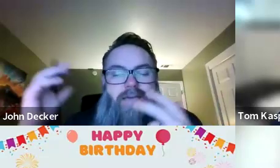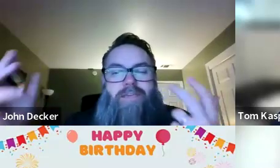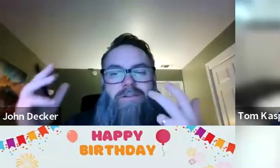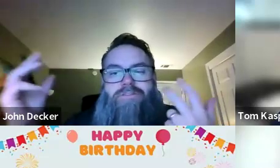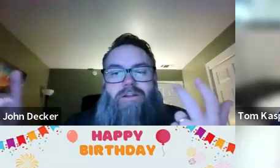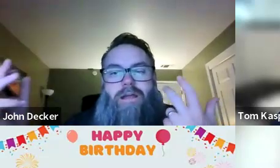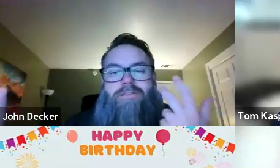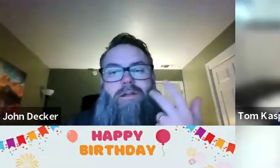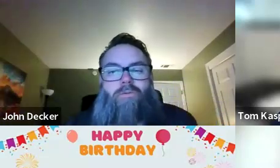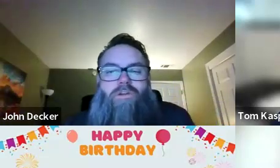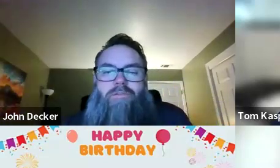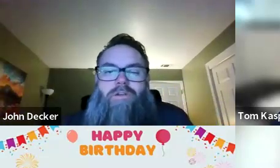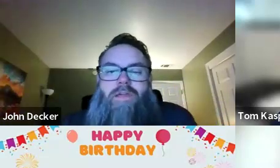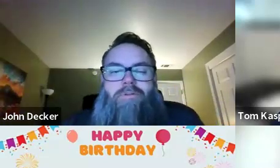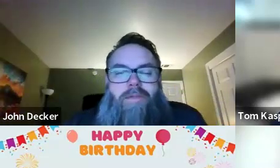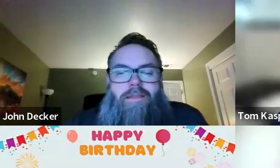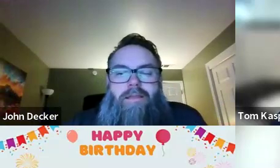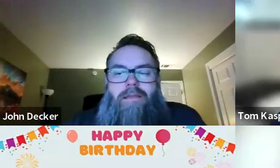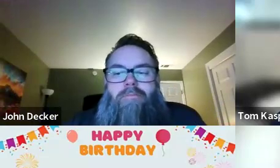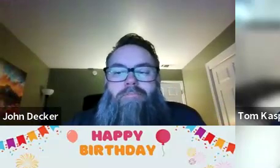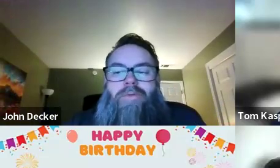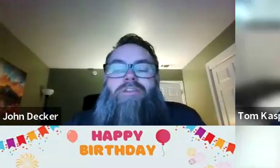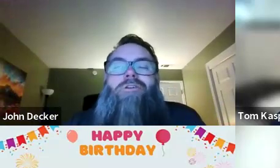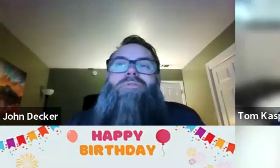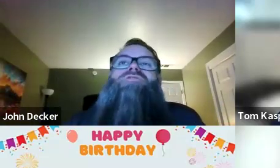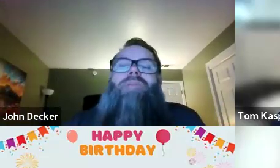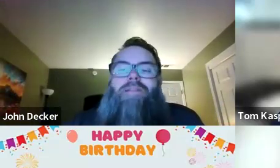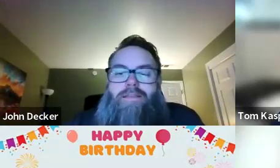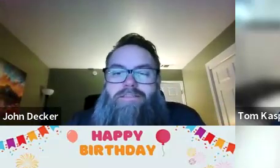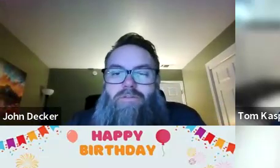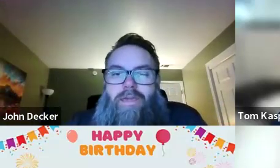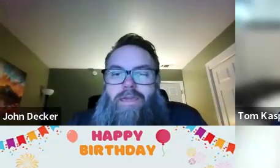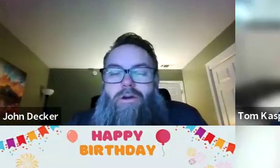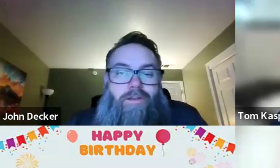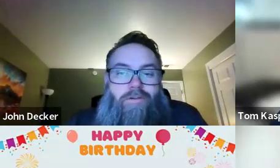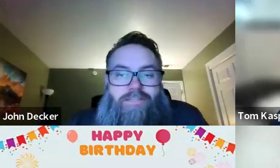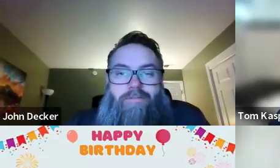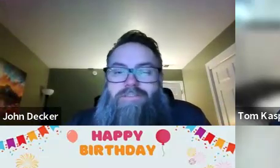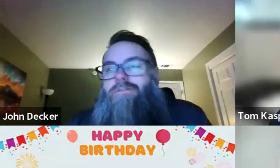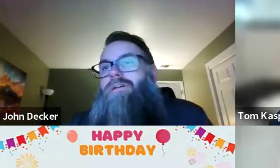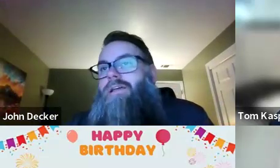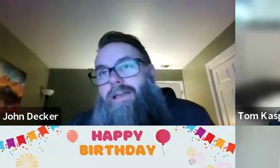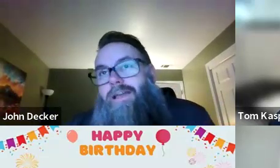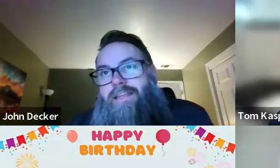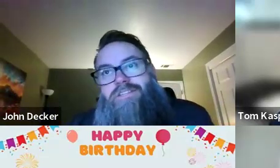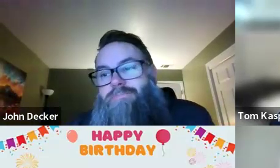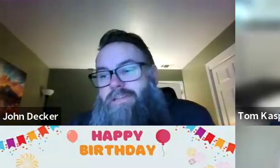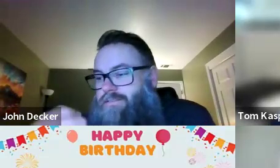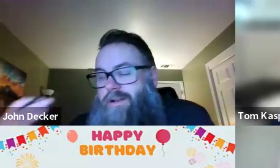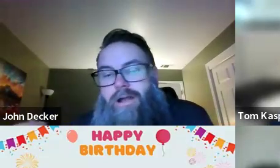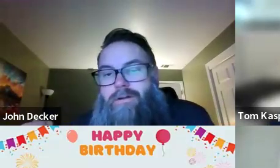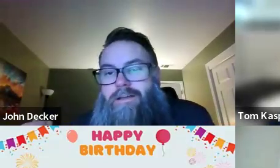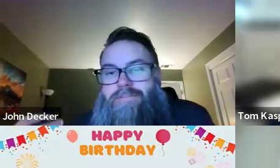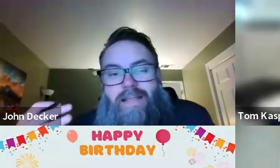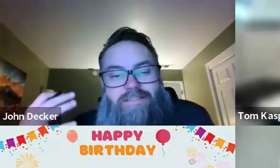resource housing navigators that are out there would have been able to begin to approach meeting the needs the way our vendors have. So again, it